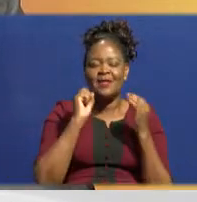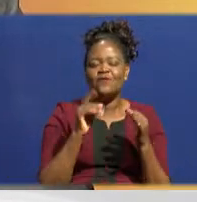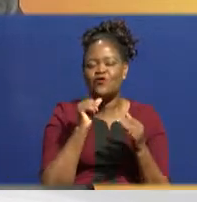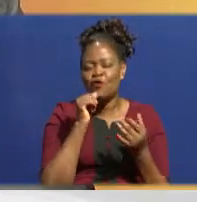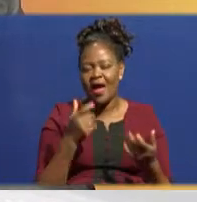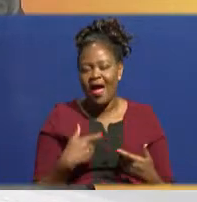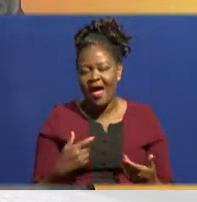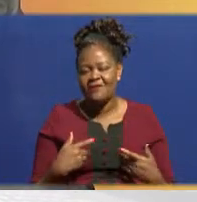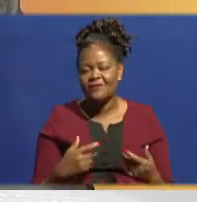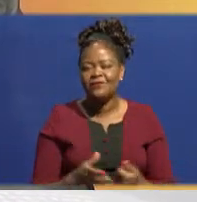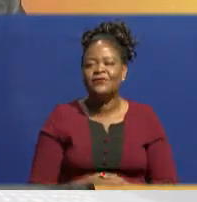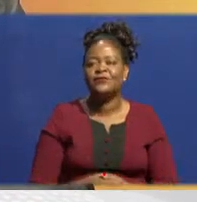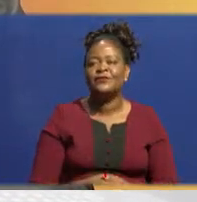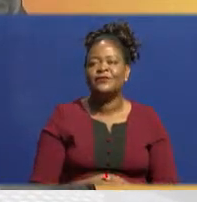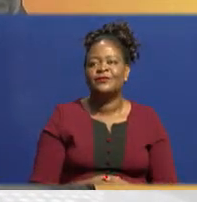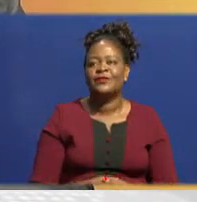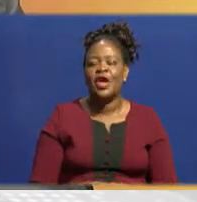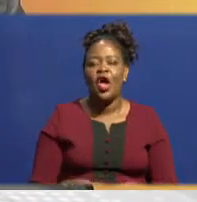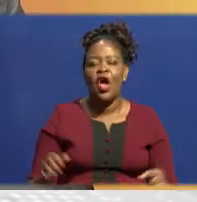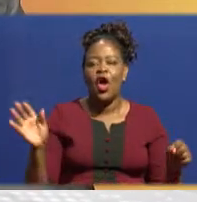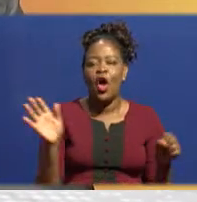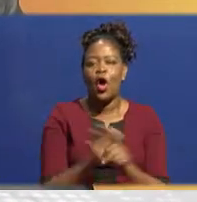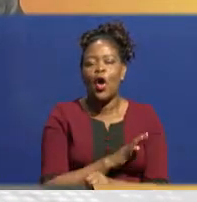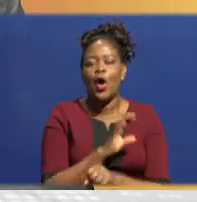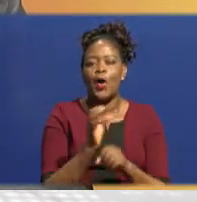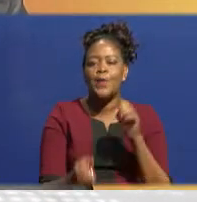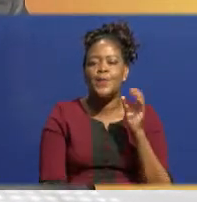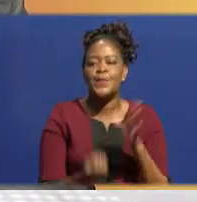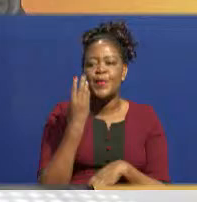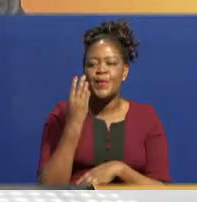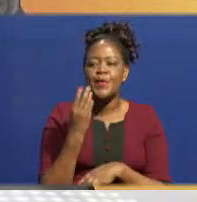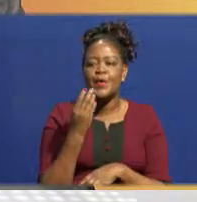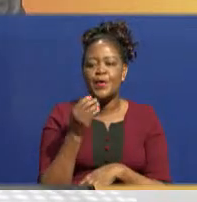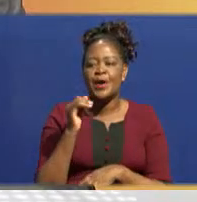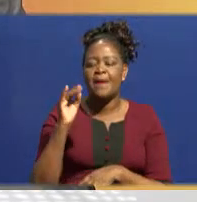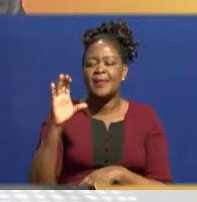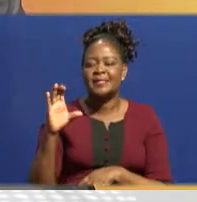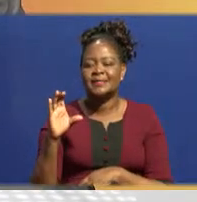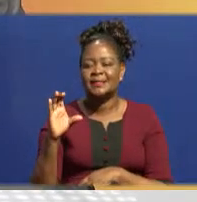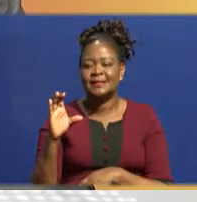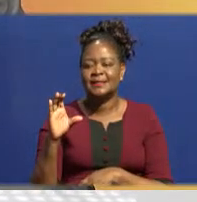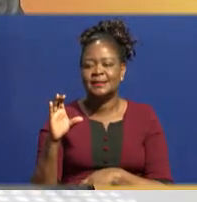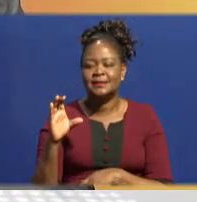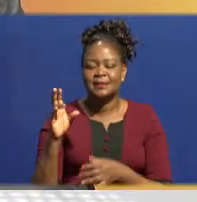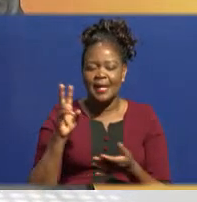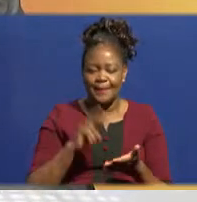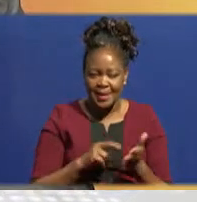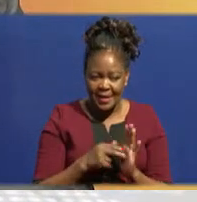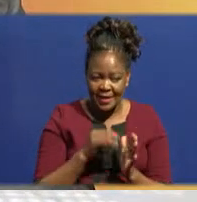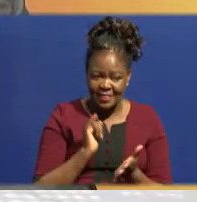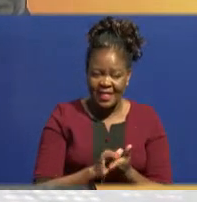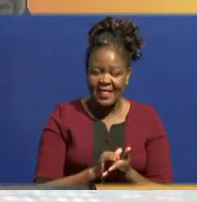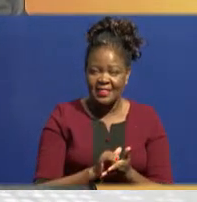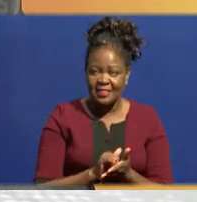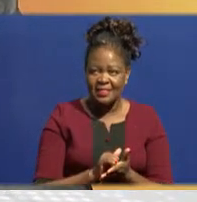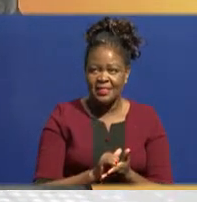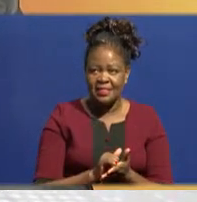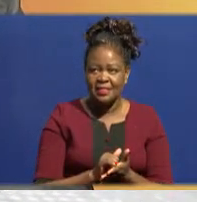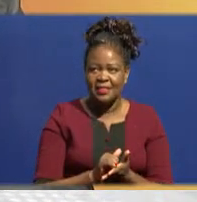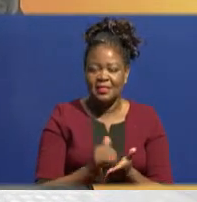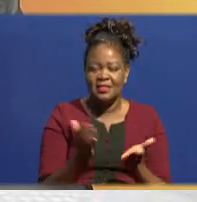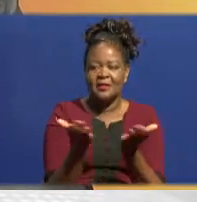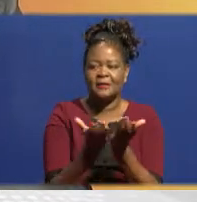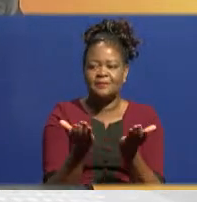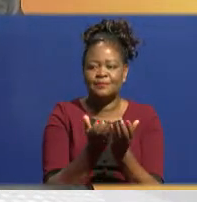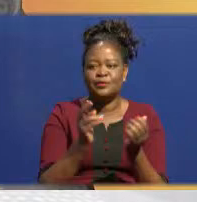have a fully constituted IEBC. Mm-hmm. So I think that the plate of the